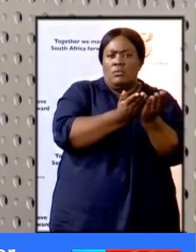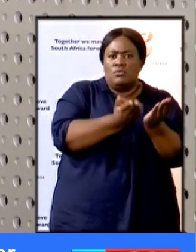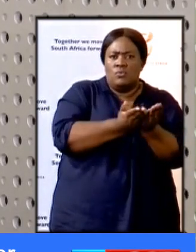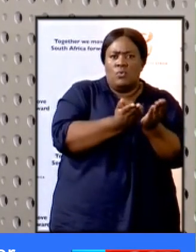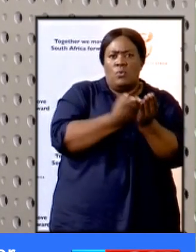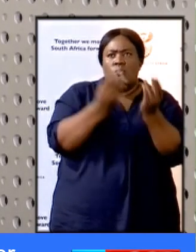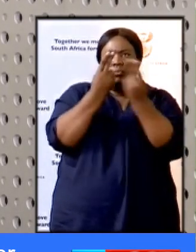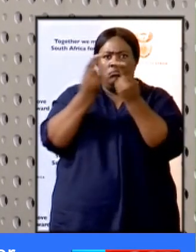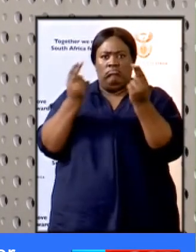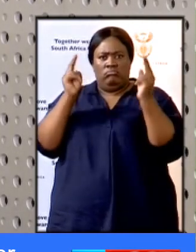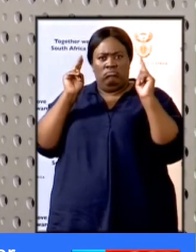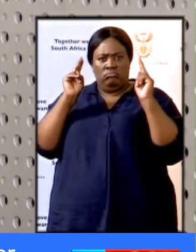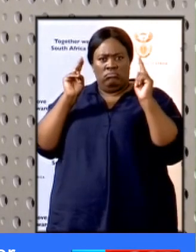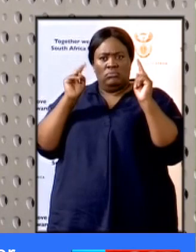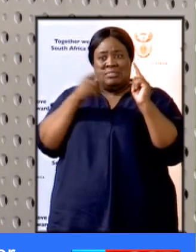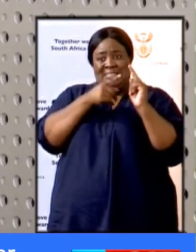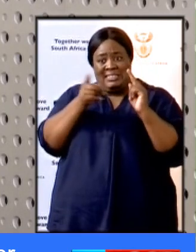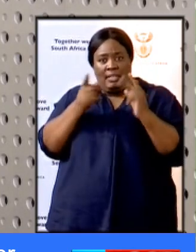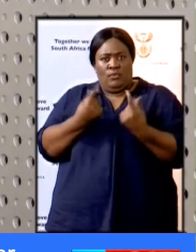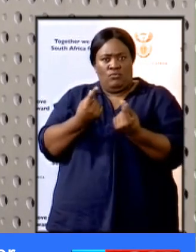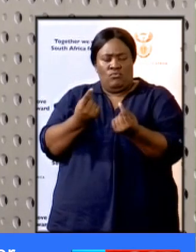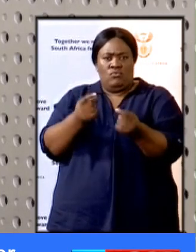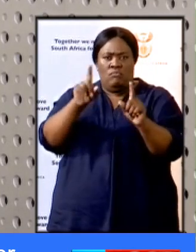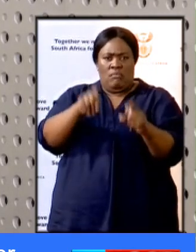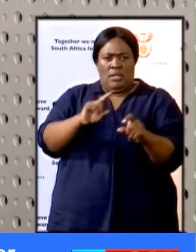strategic policy framework.